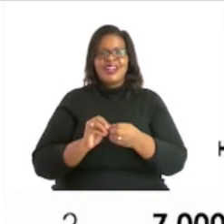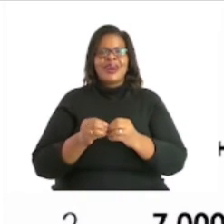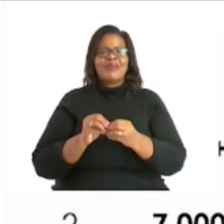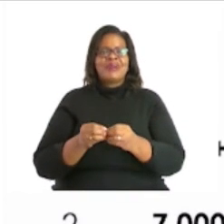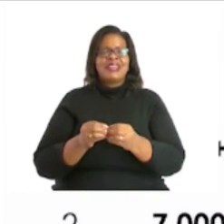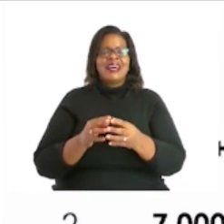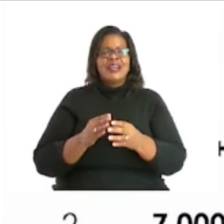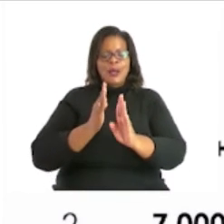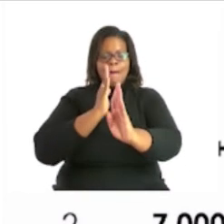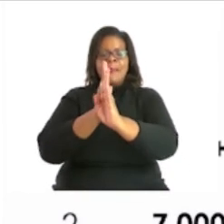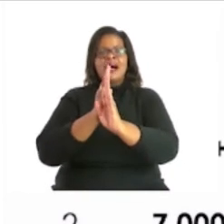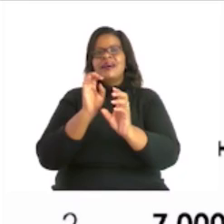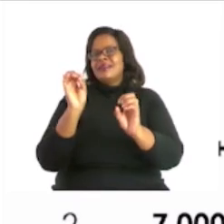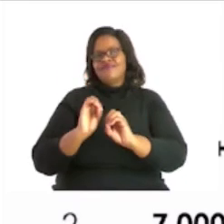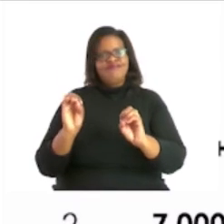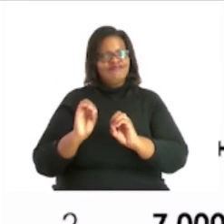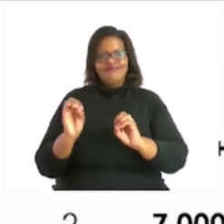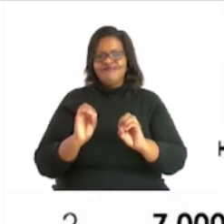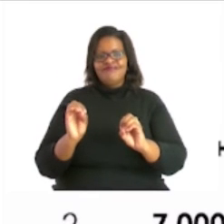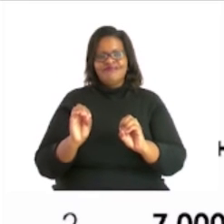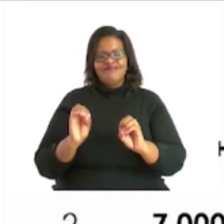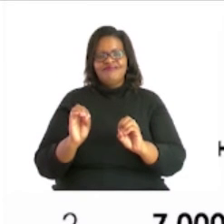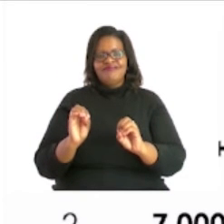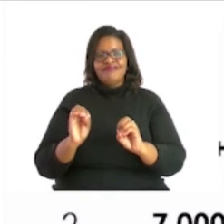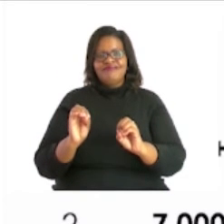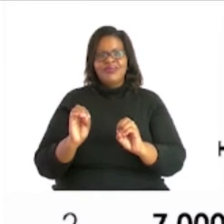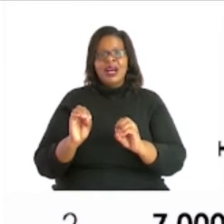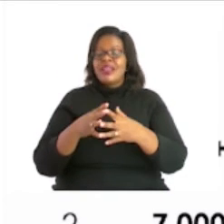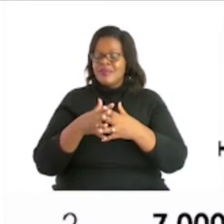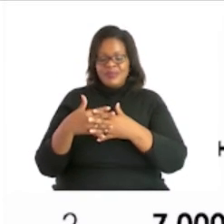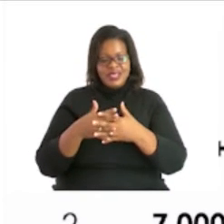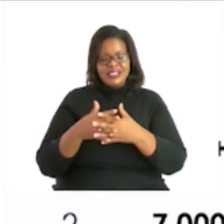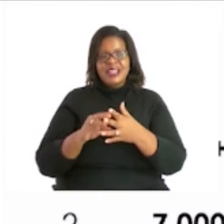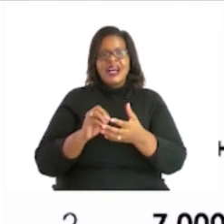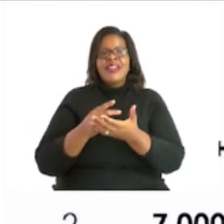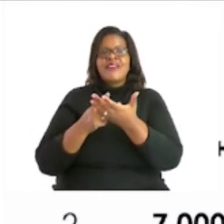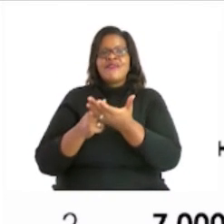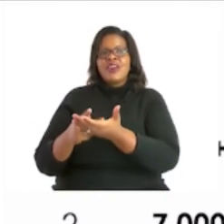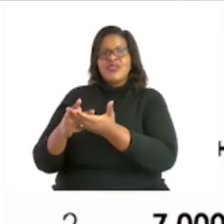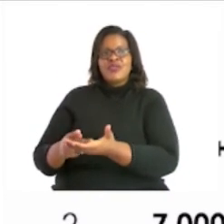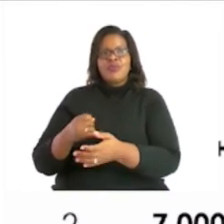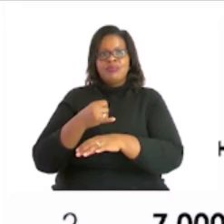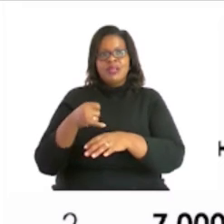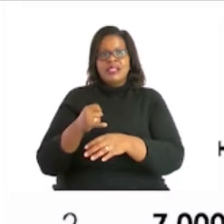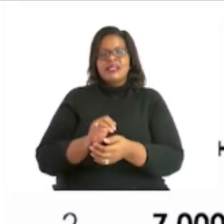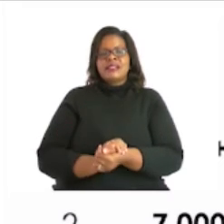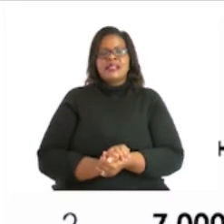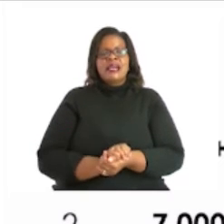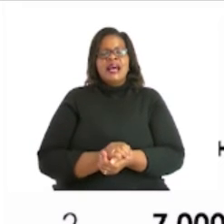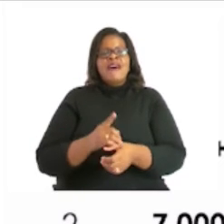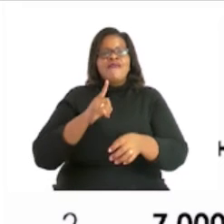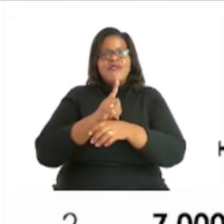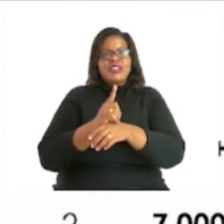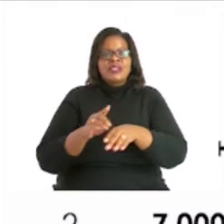didn't write it according to the real values. They mixed up the values. So what we need to do